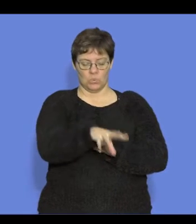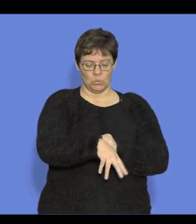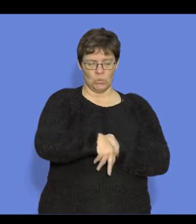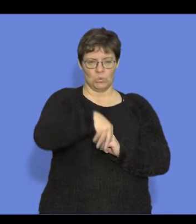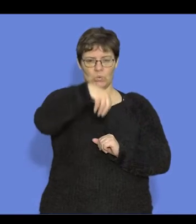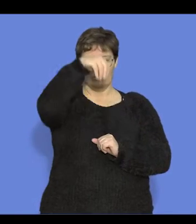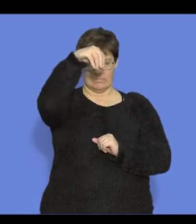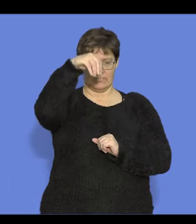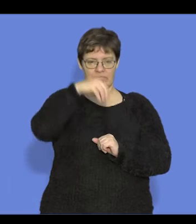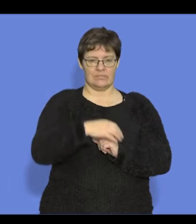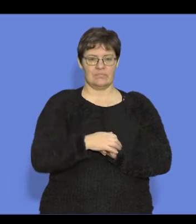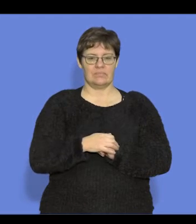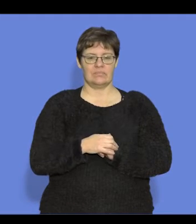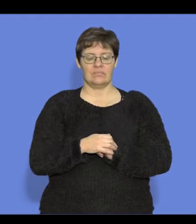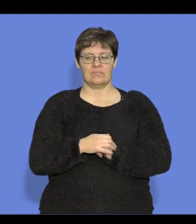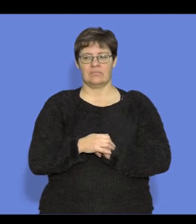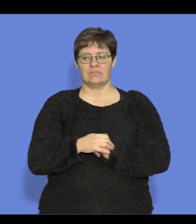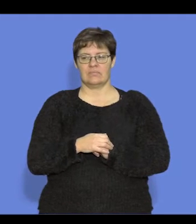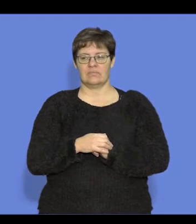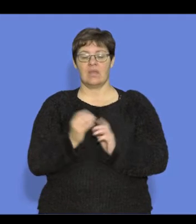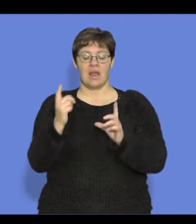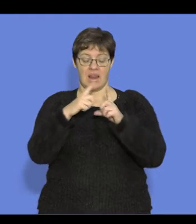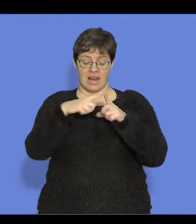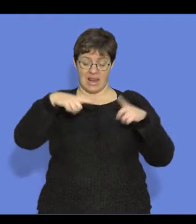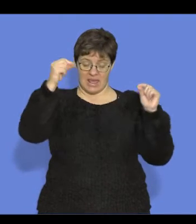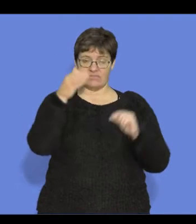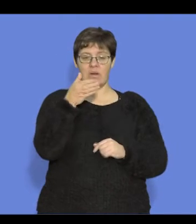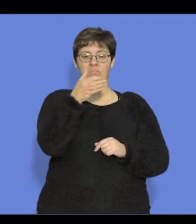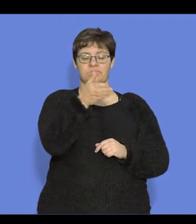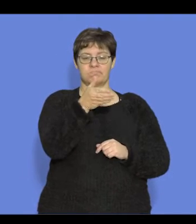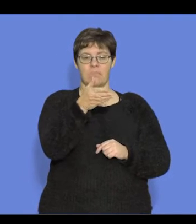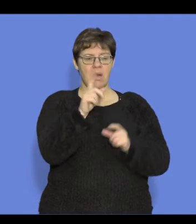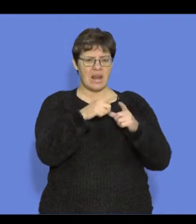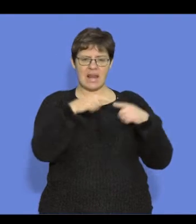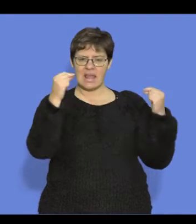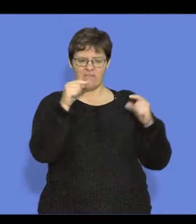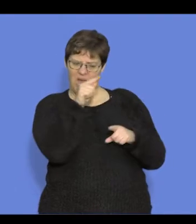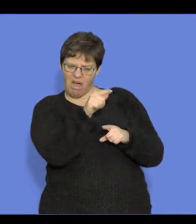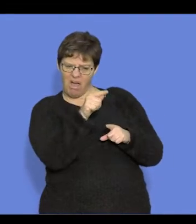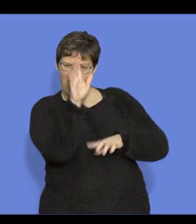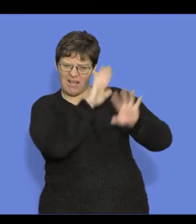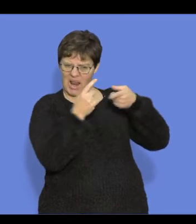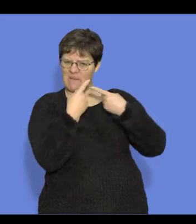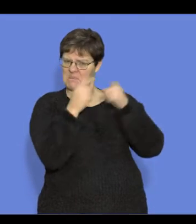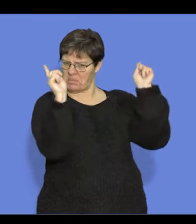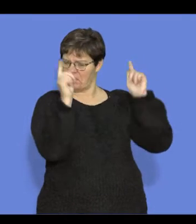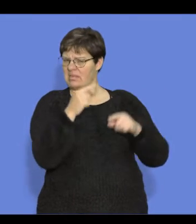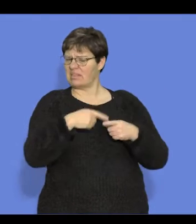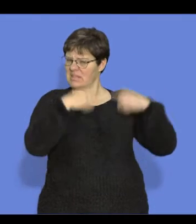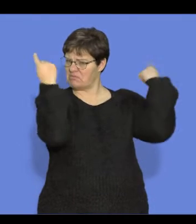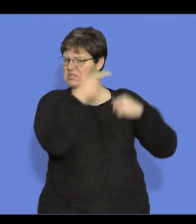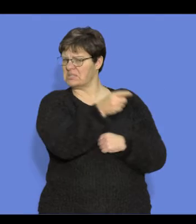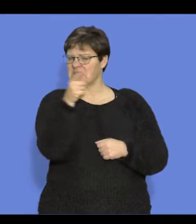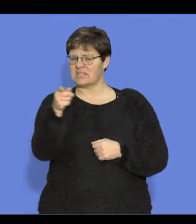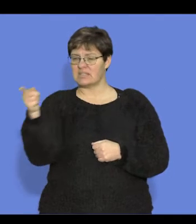and has gone into the leaves, giving the leaves their particular color. It's not as noticeable on